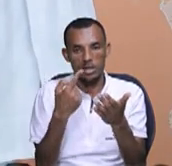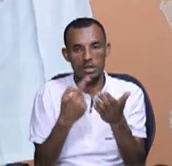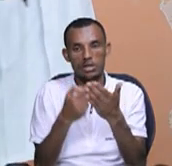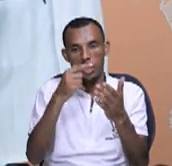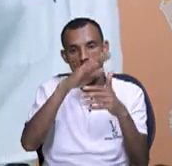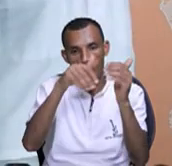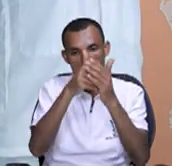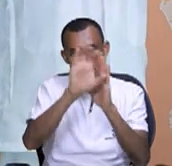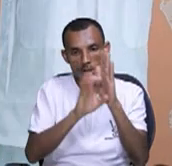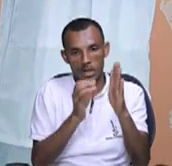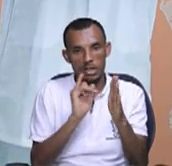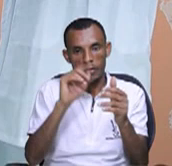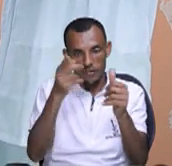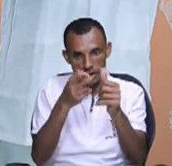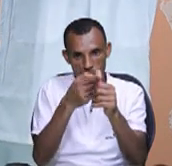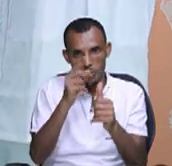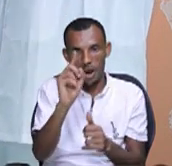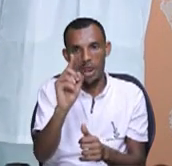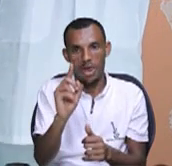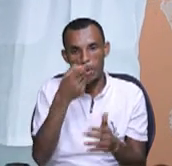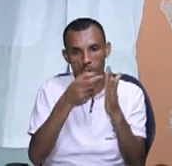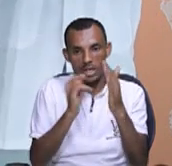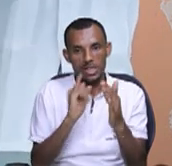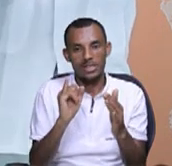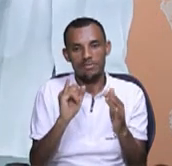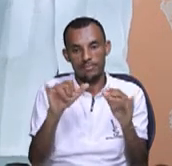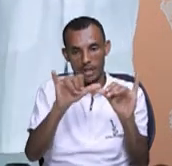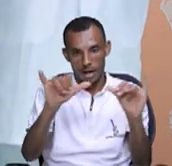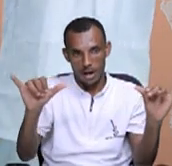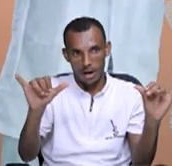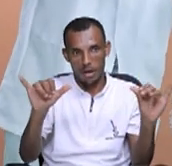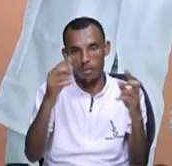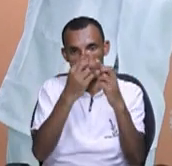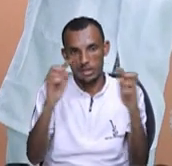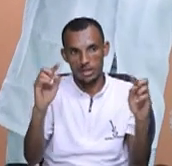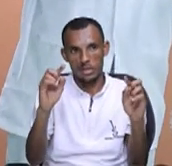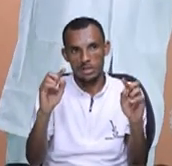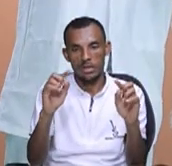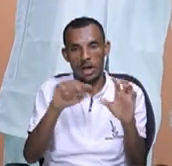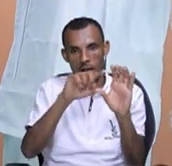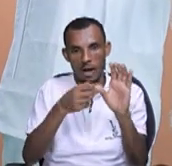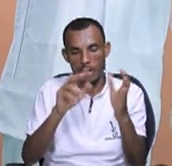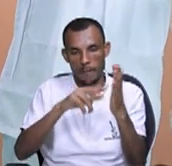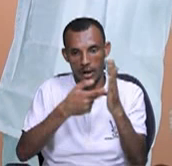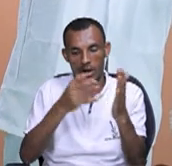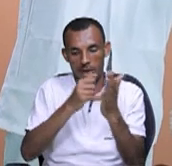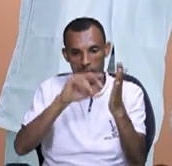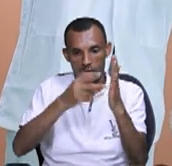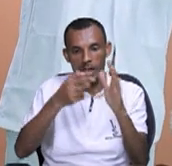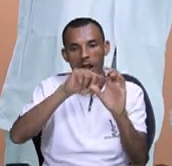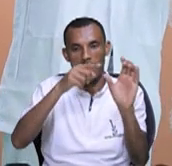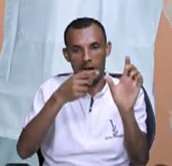whole chapter is the first one. What is standard position angle mean? Standard position angle, an angle